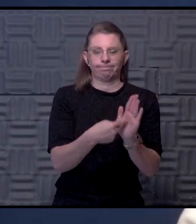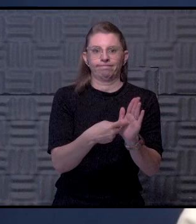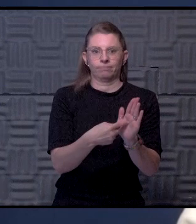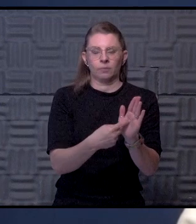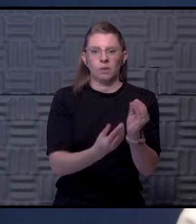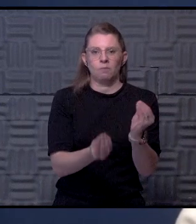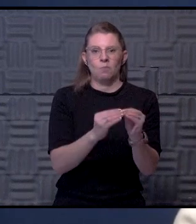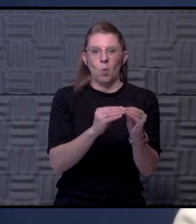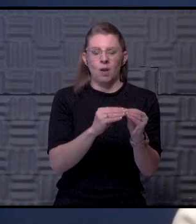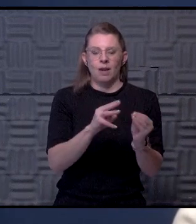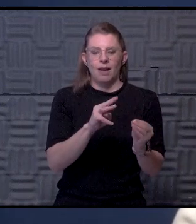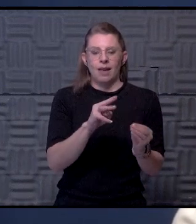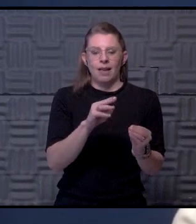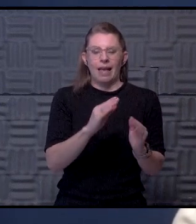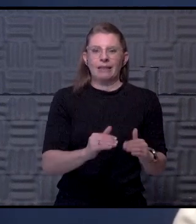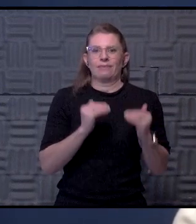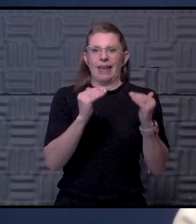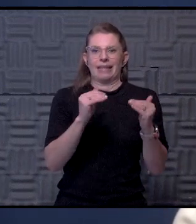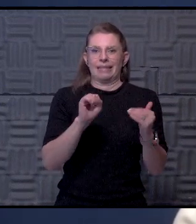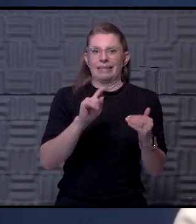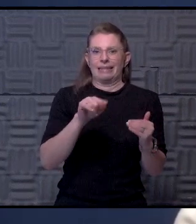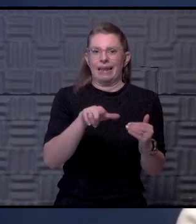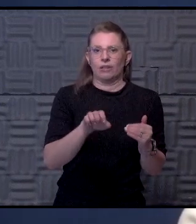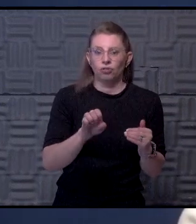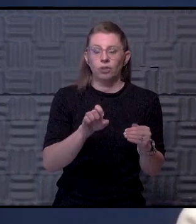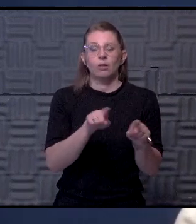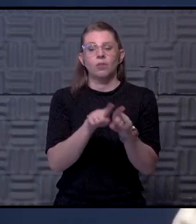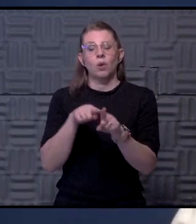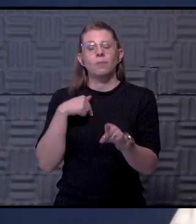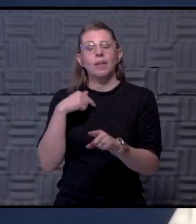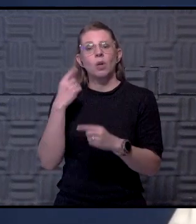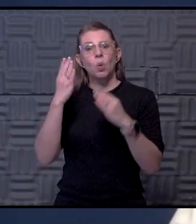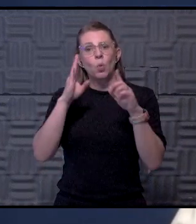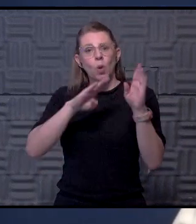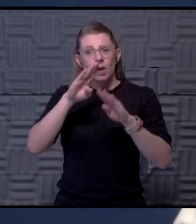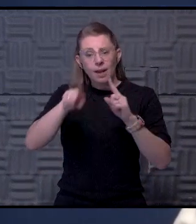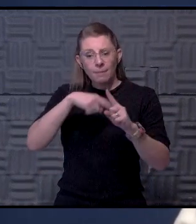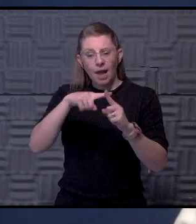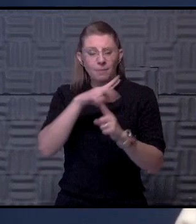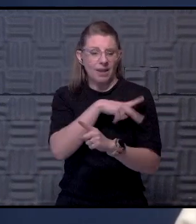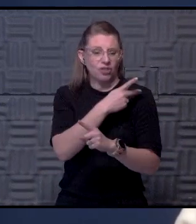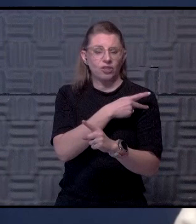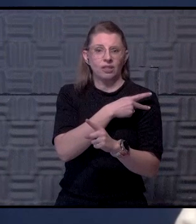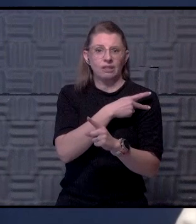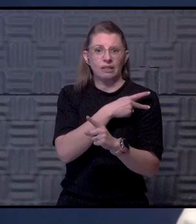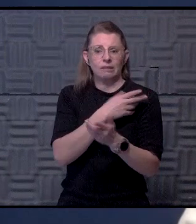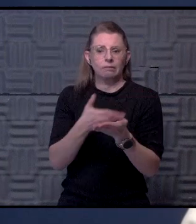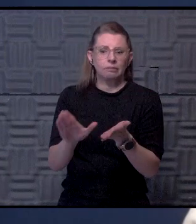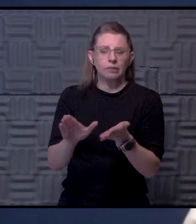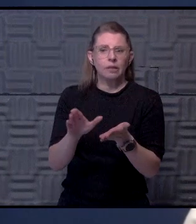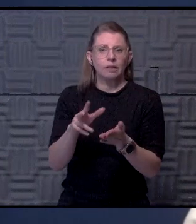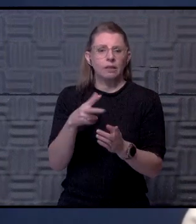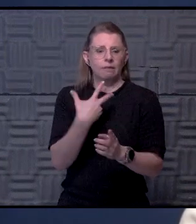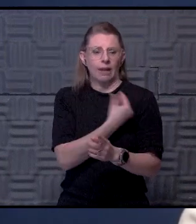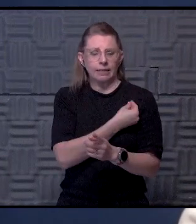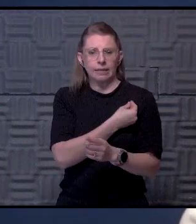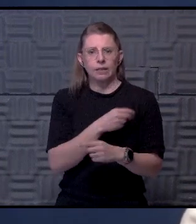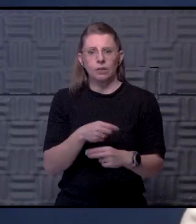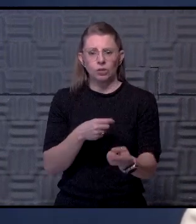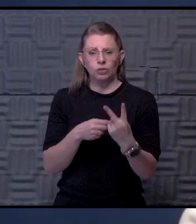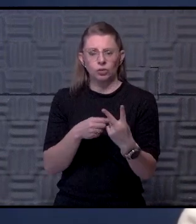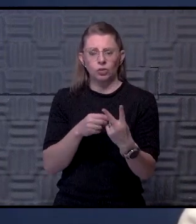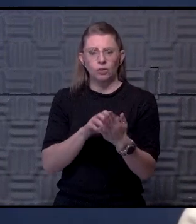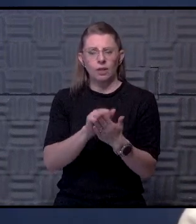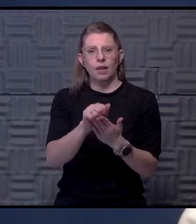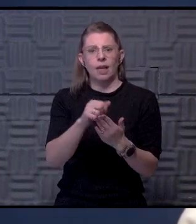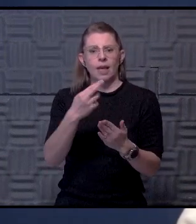advanced stage. The other thing I'm worried about is patients aren't getting their vaccines. There are 2 cancer vaccines. The hepatitis